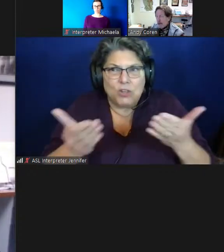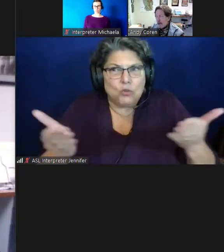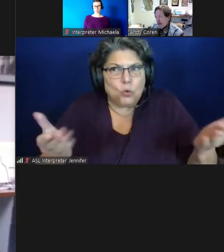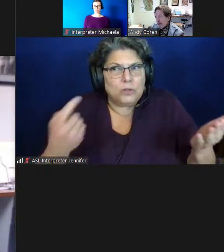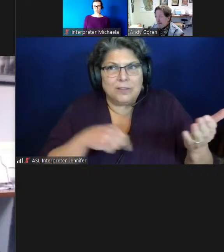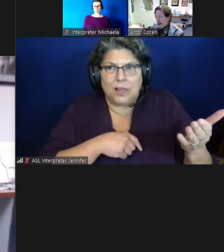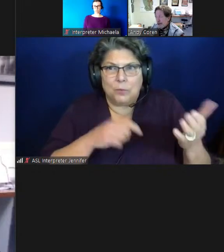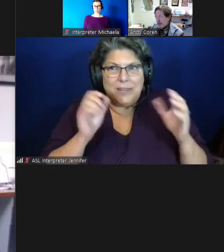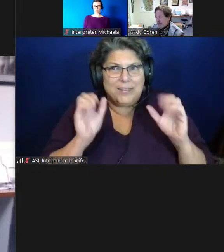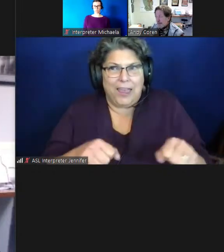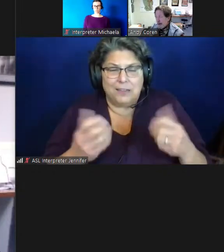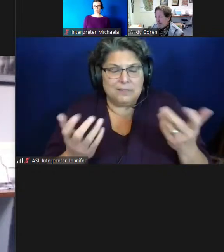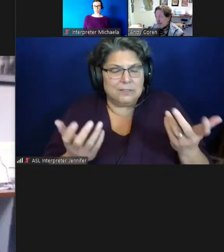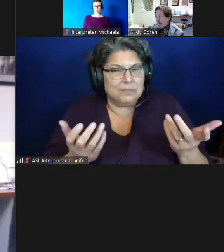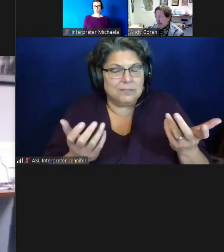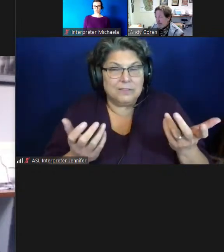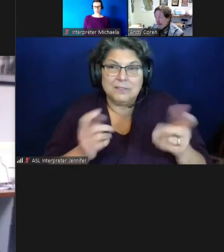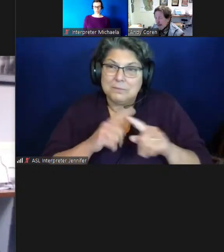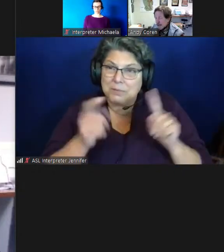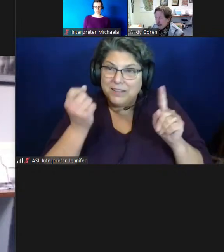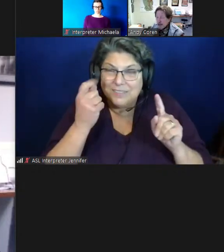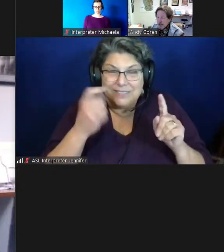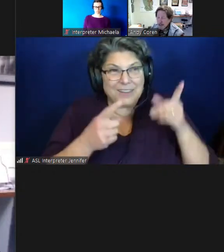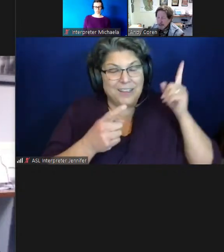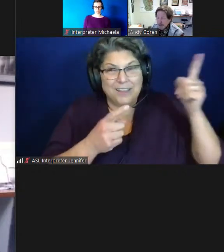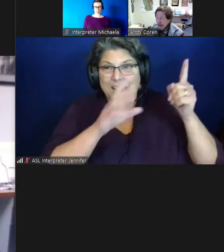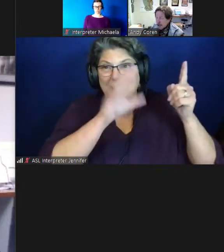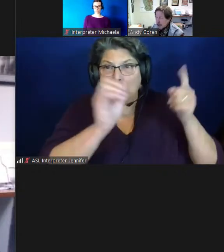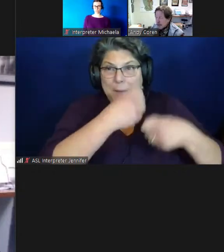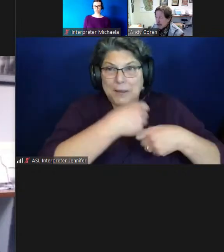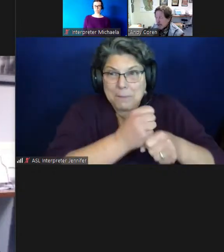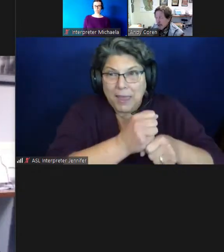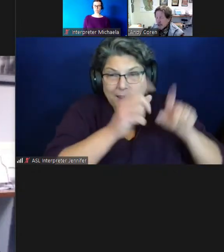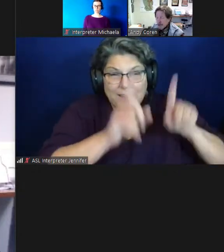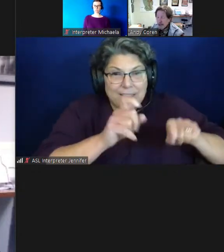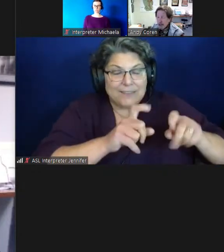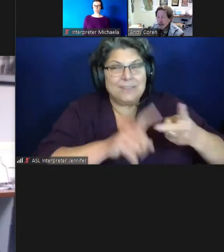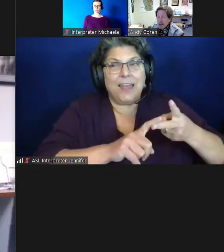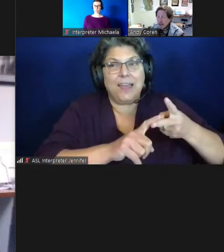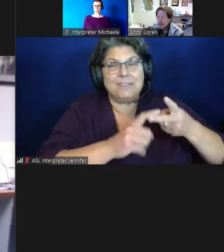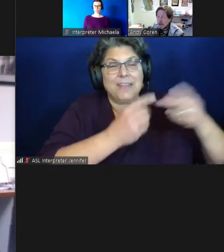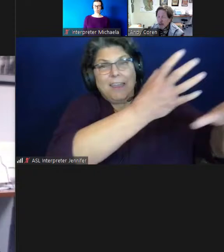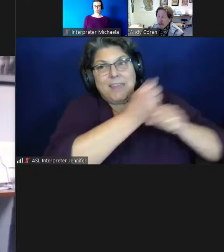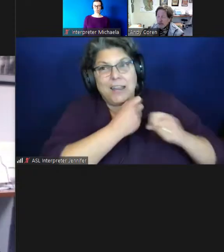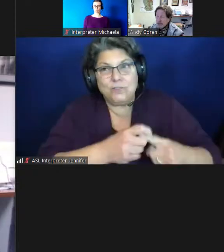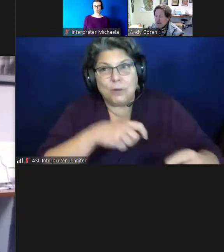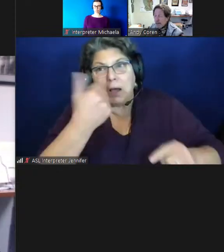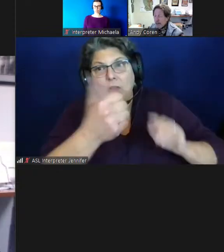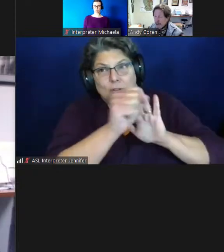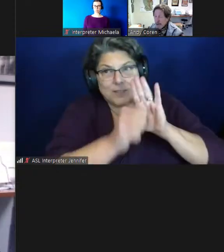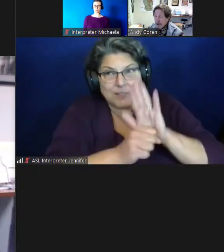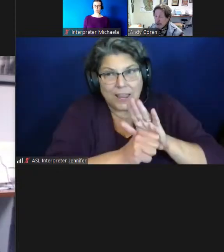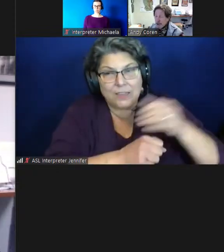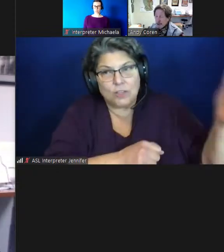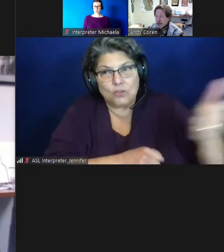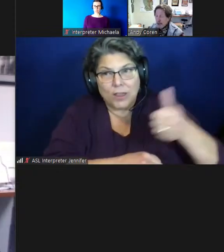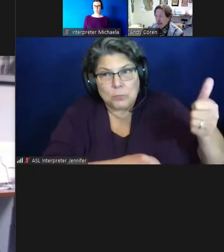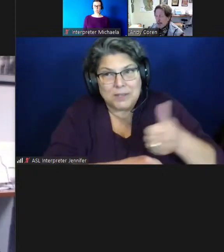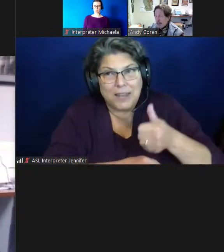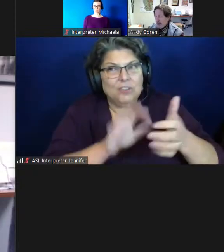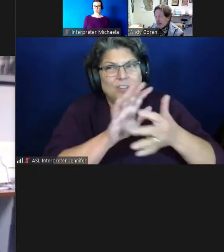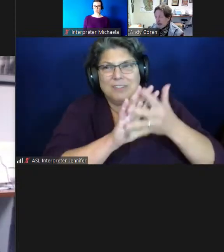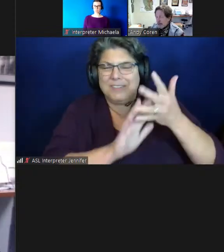available. But there's a problem with manufacturing, transportation across the country. There are all kinds of supply chain